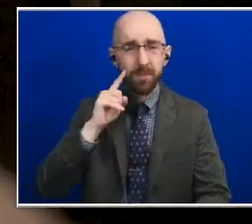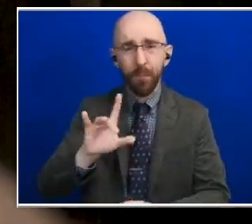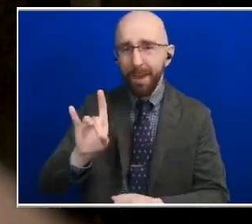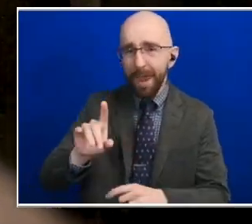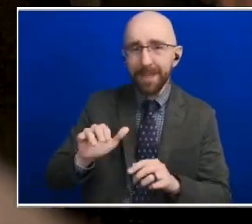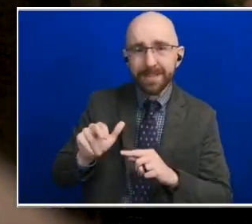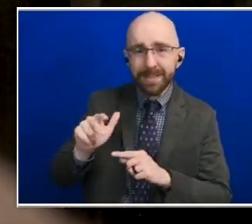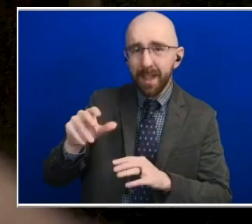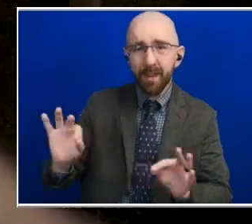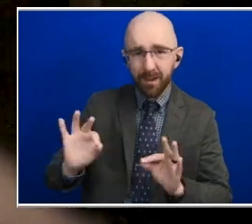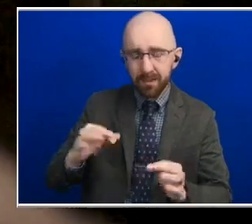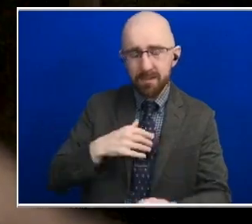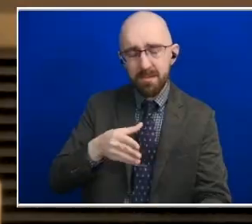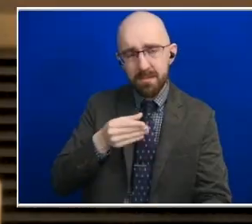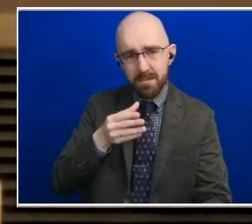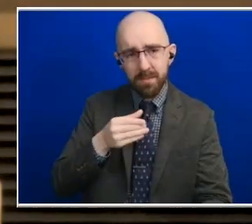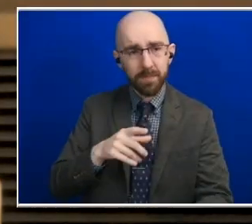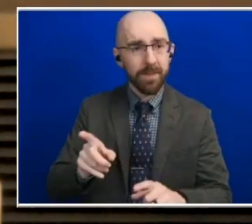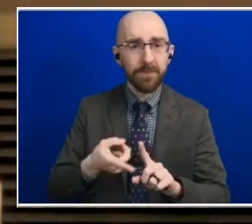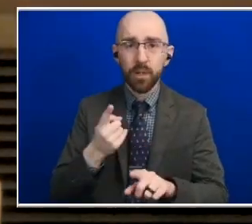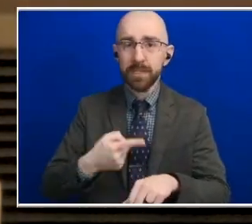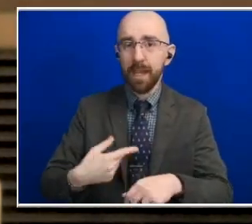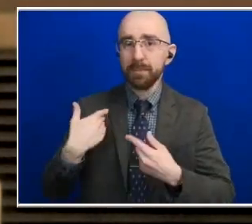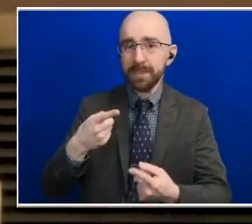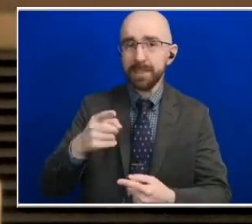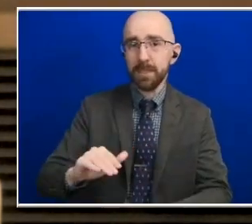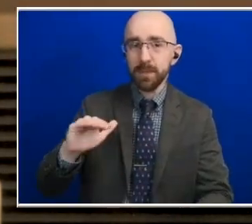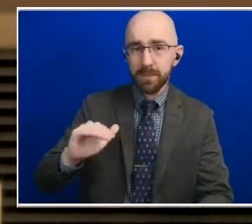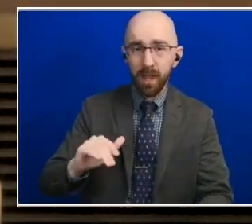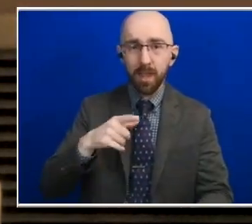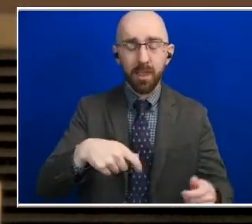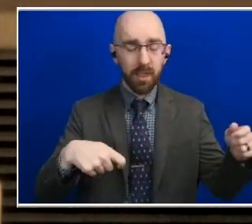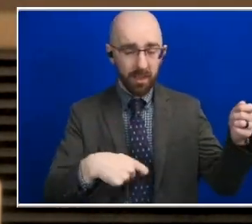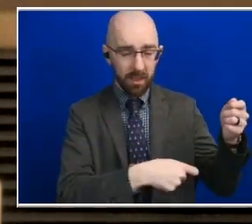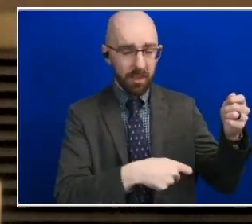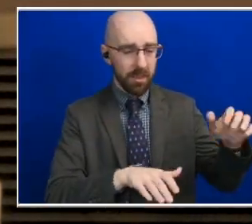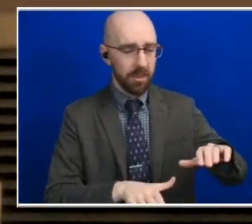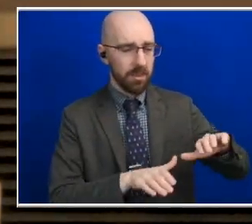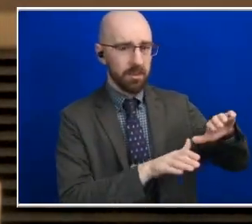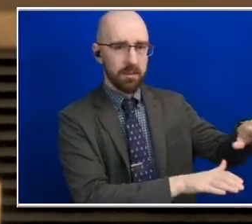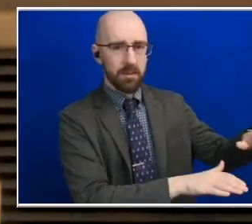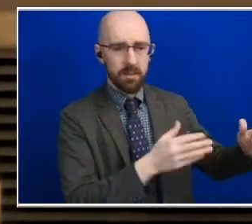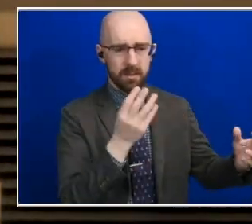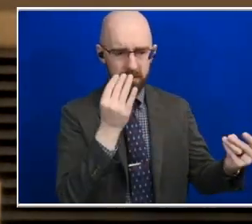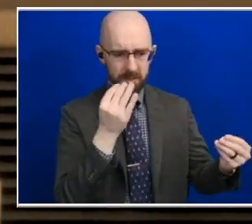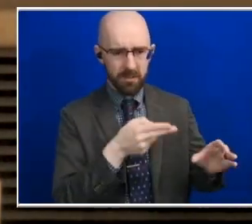he was a toddler, Joshua put the cello down and contemplated quitting.